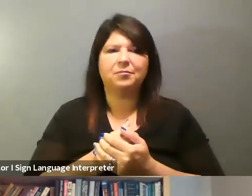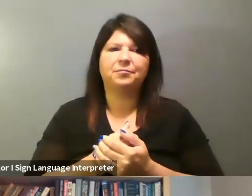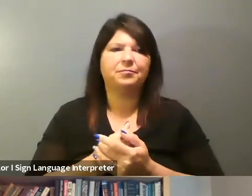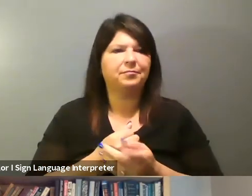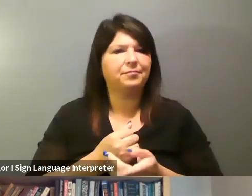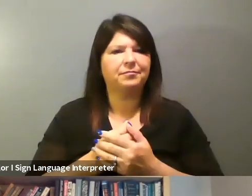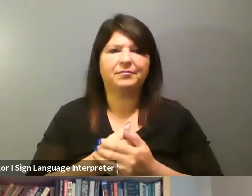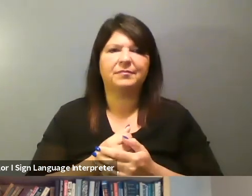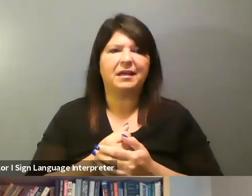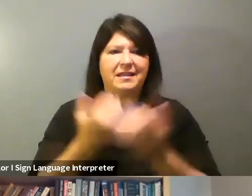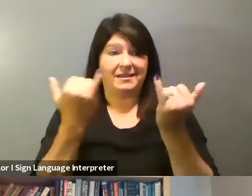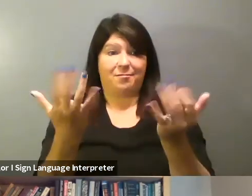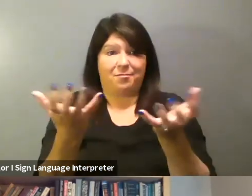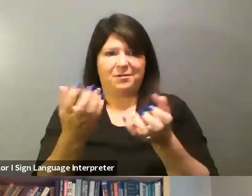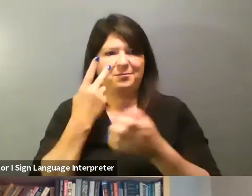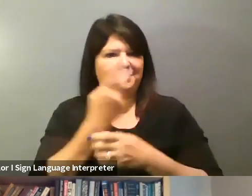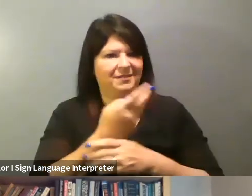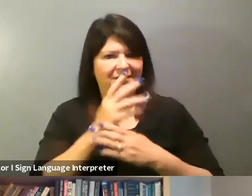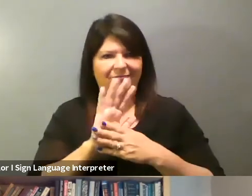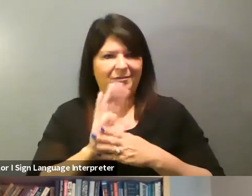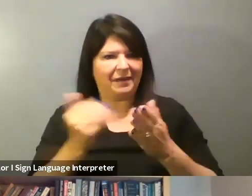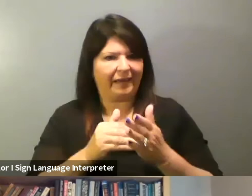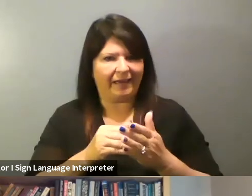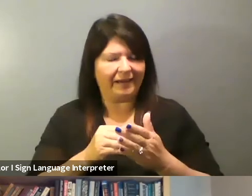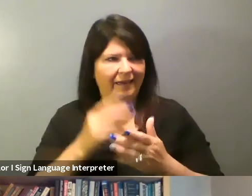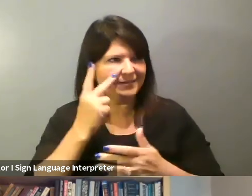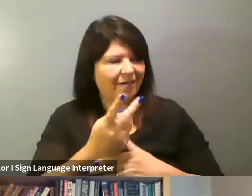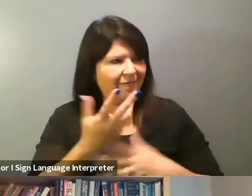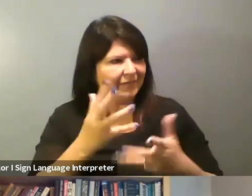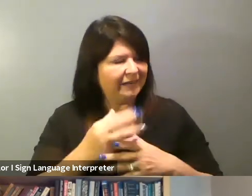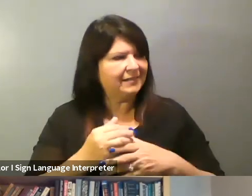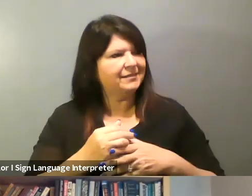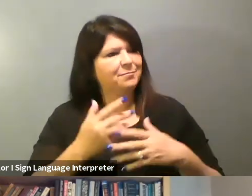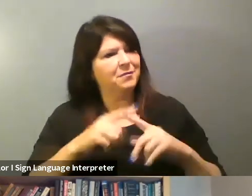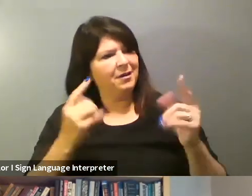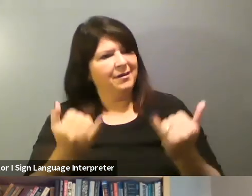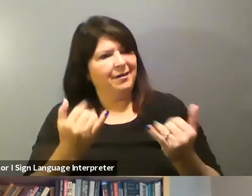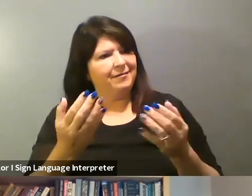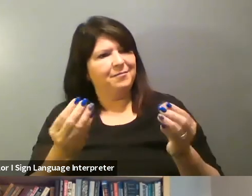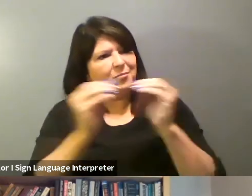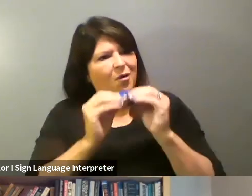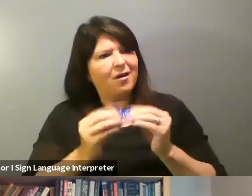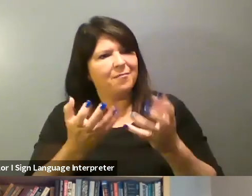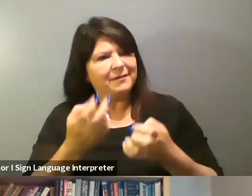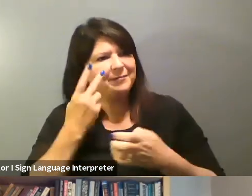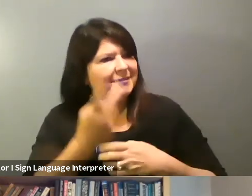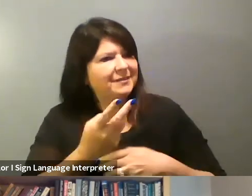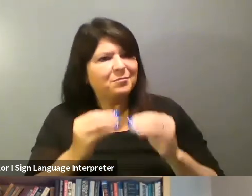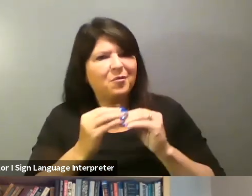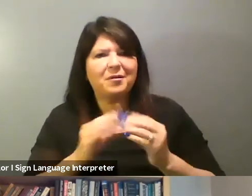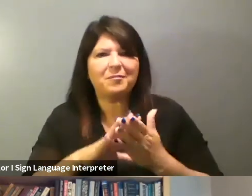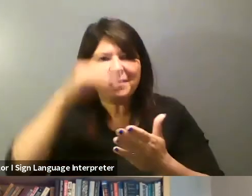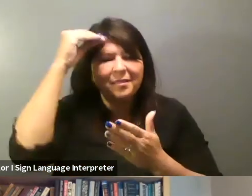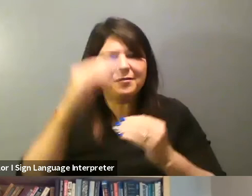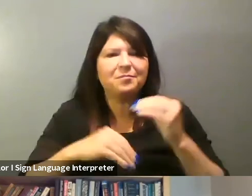they just saw it and they say, I can't get enough. I have to see more of Chloe and I have to learn more about